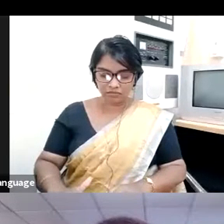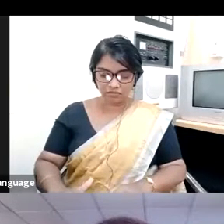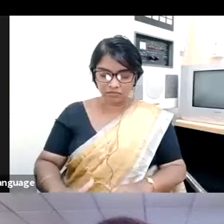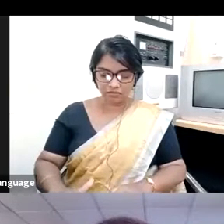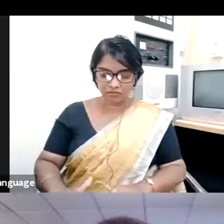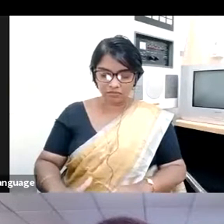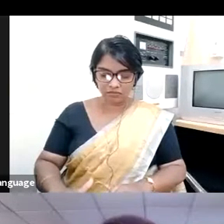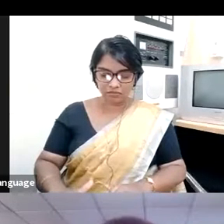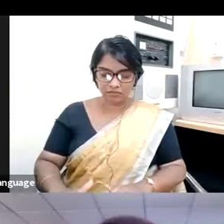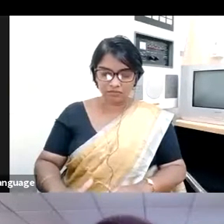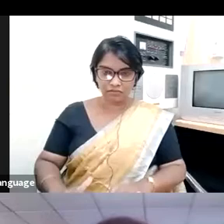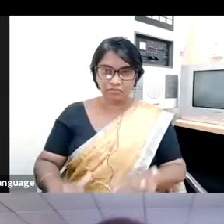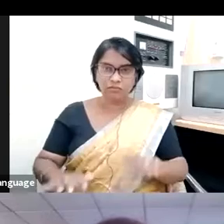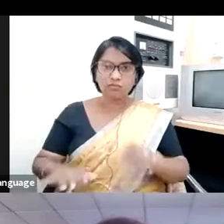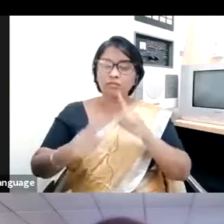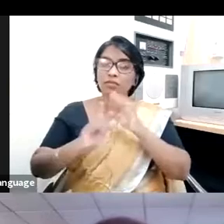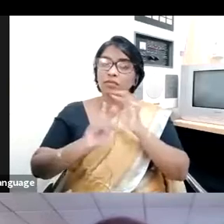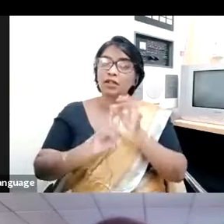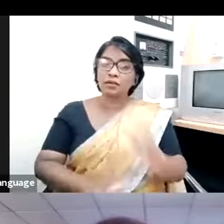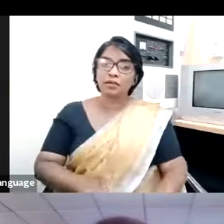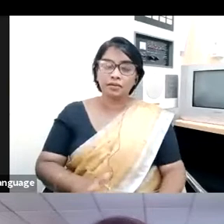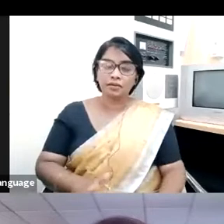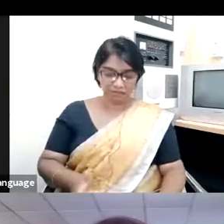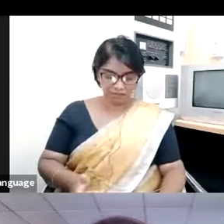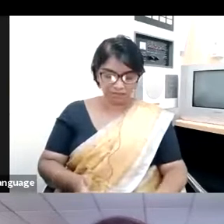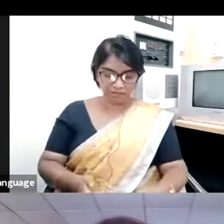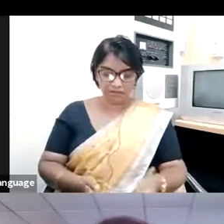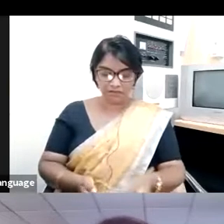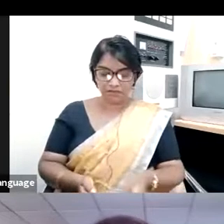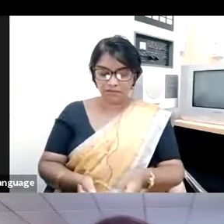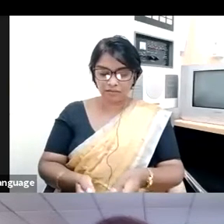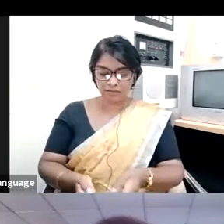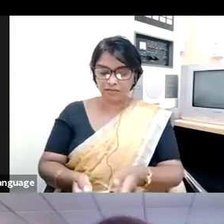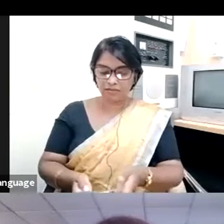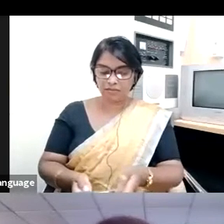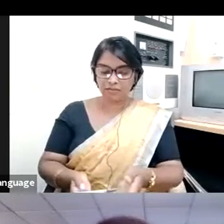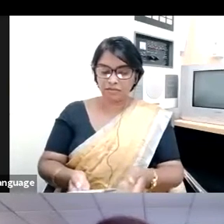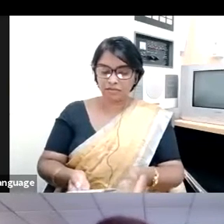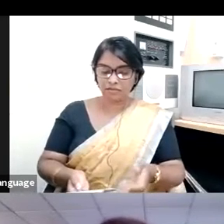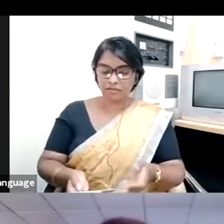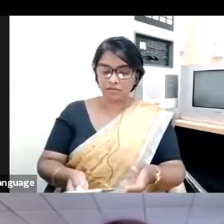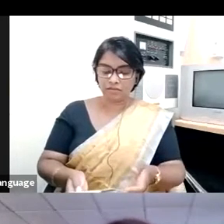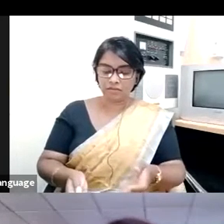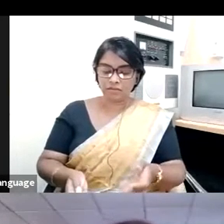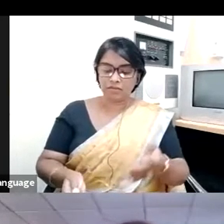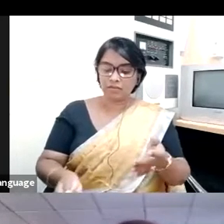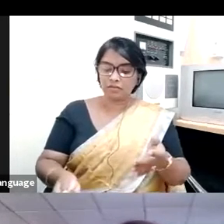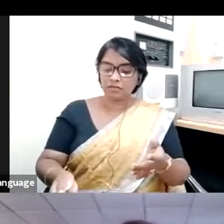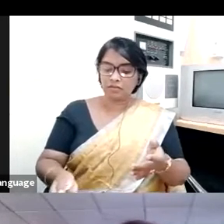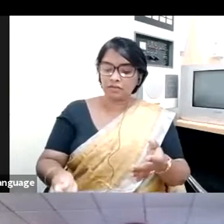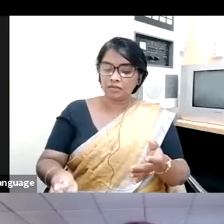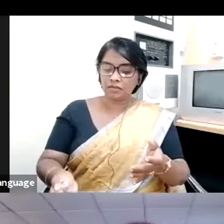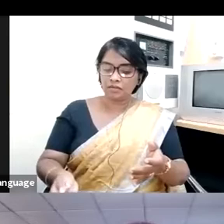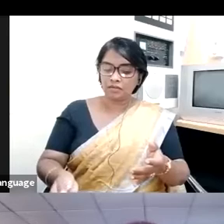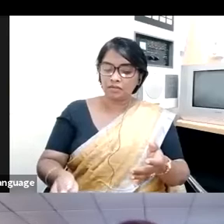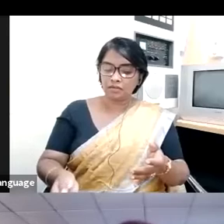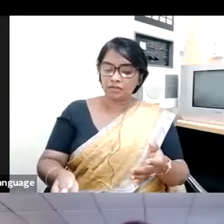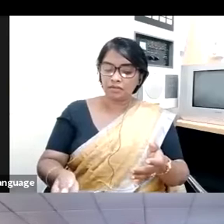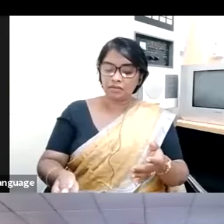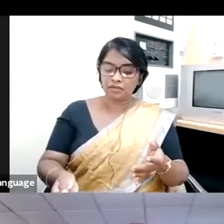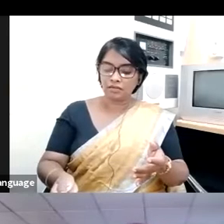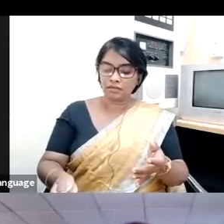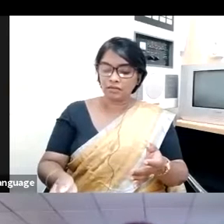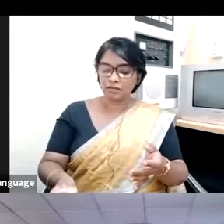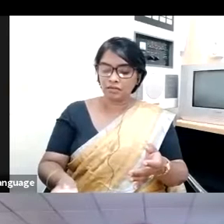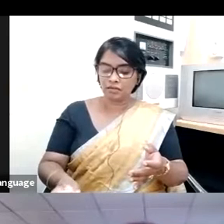not included in these national reports that go out to these conventions. So let's get our voice heard. Let's get